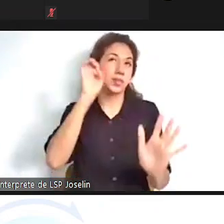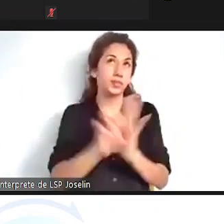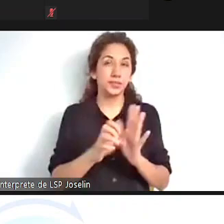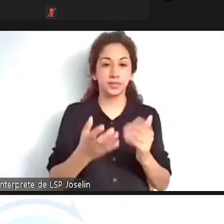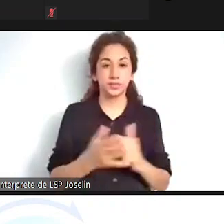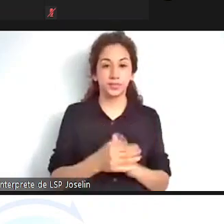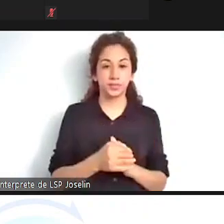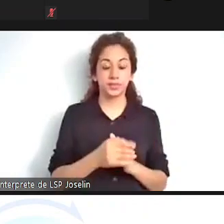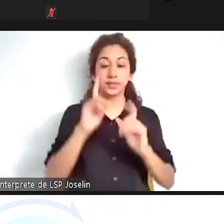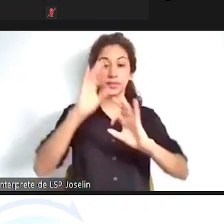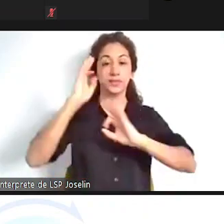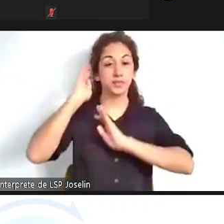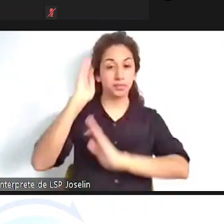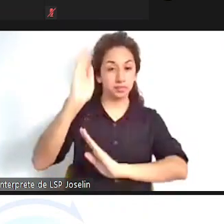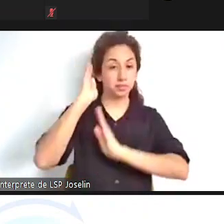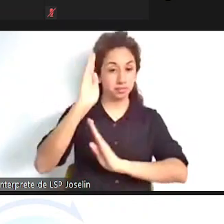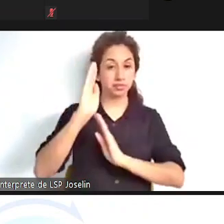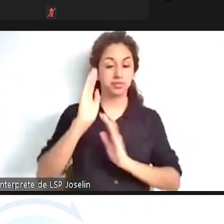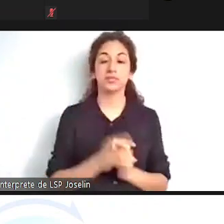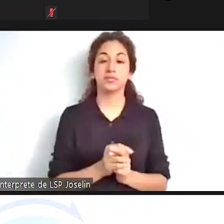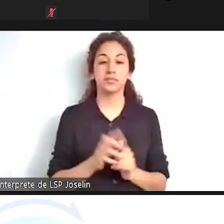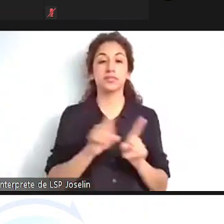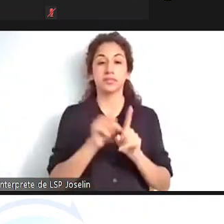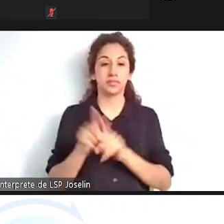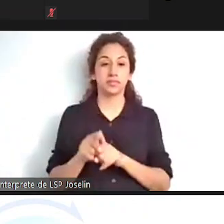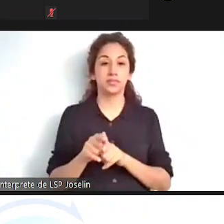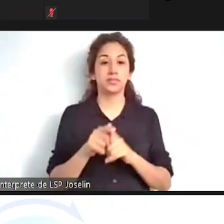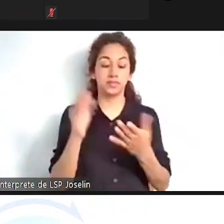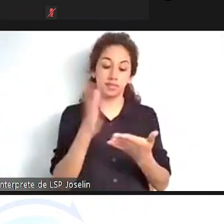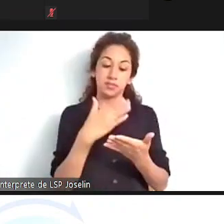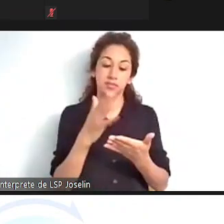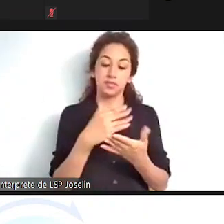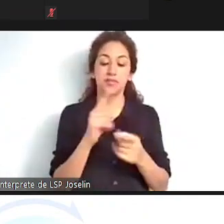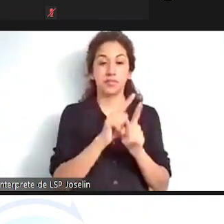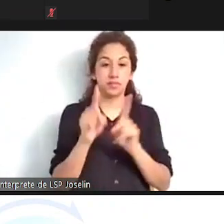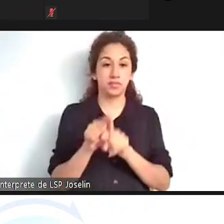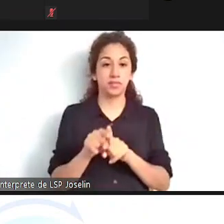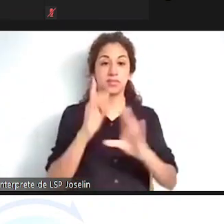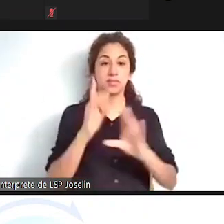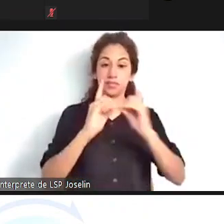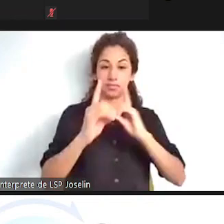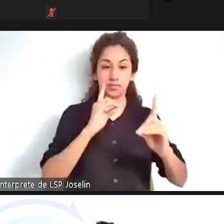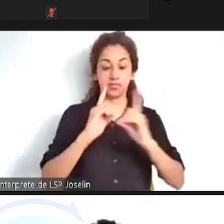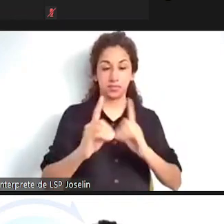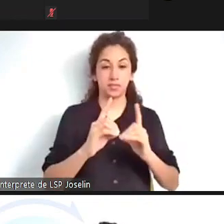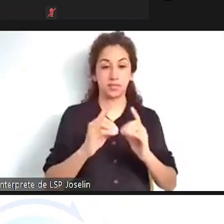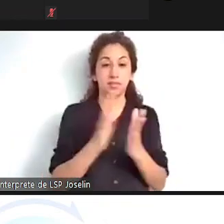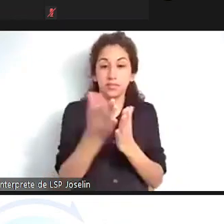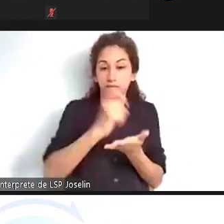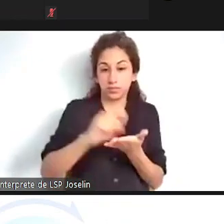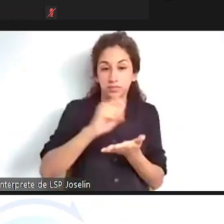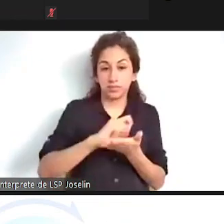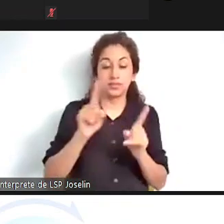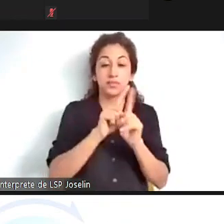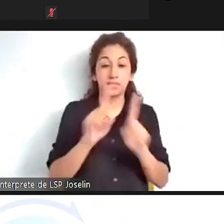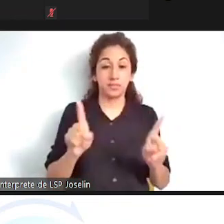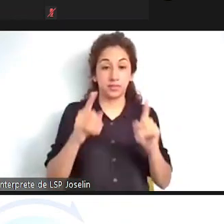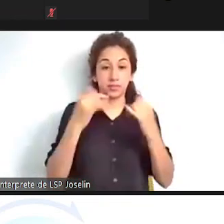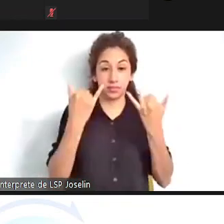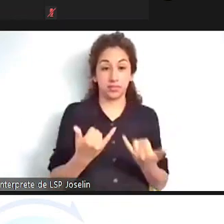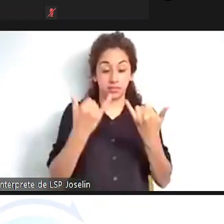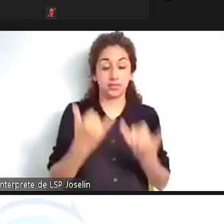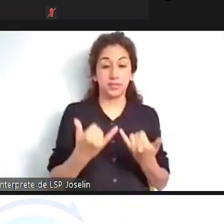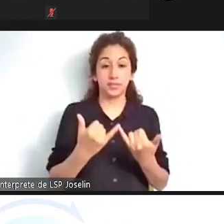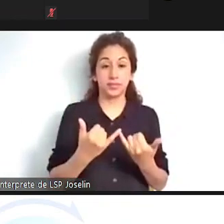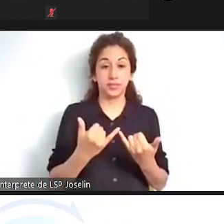approaches for example in training and for companies and dialogues but we